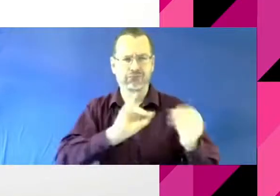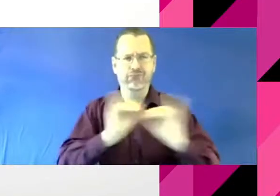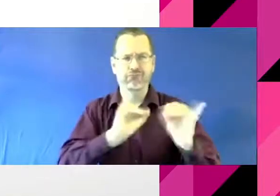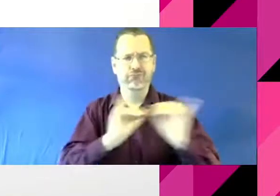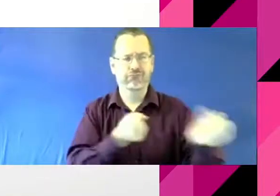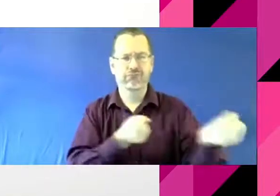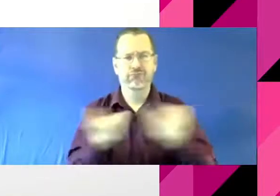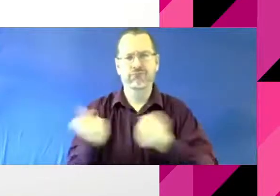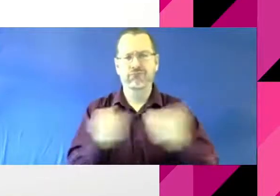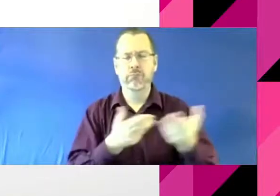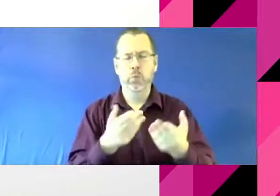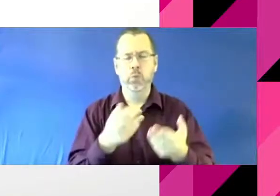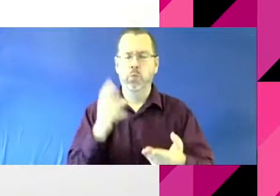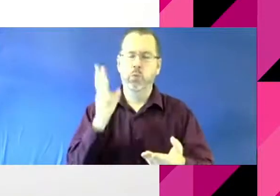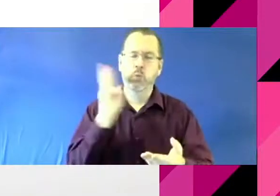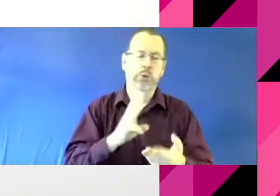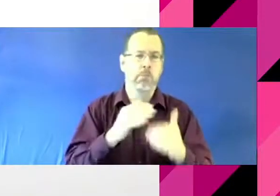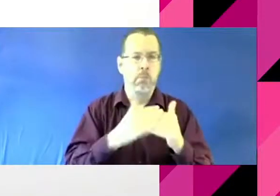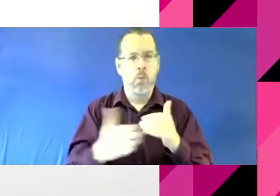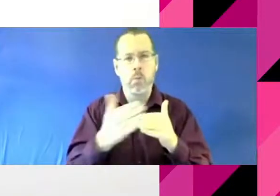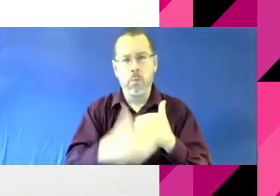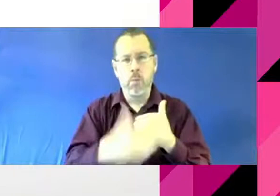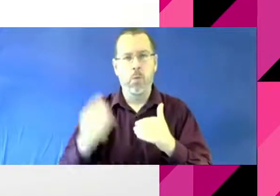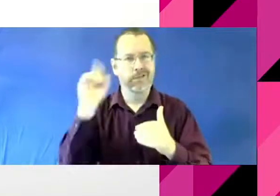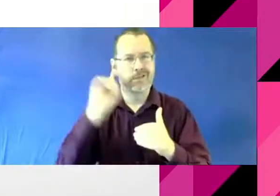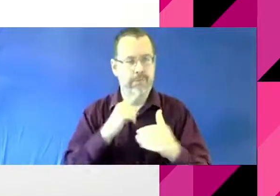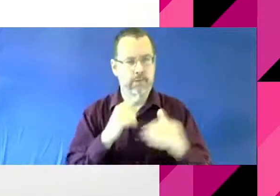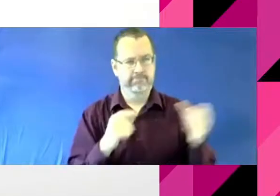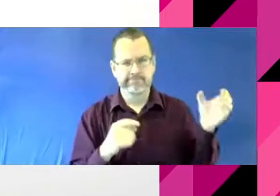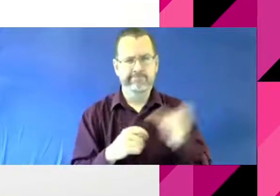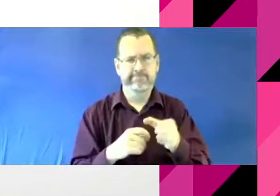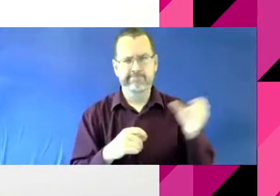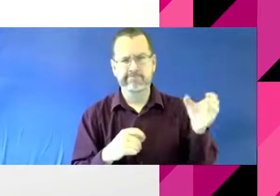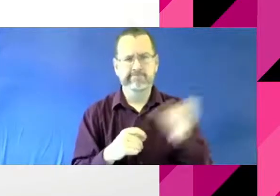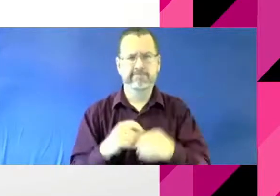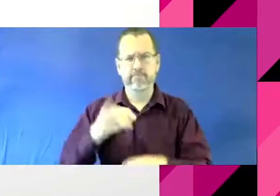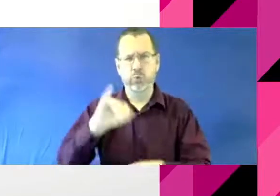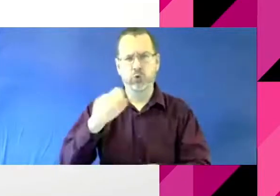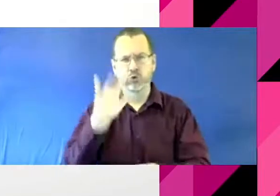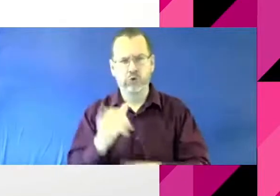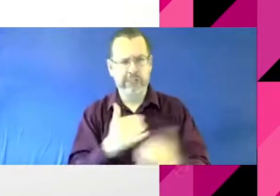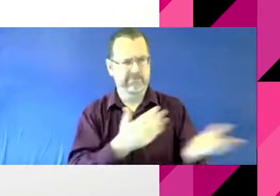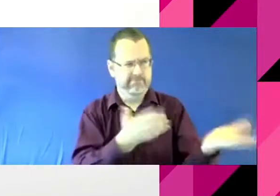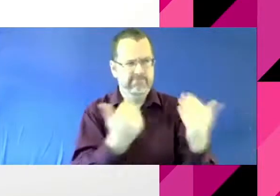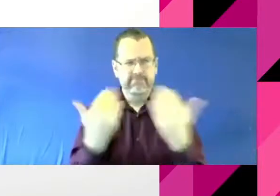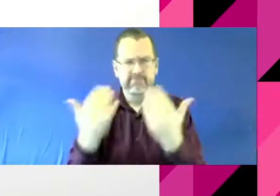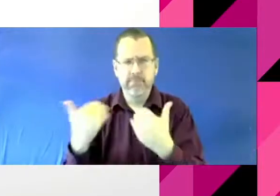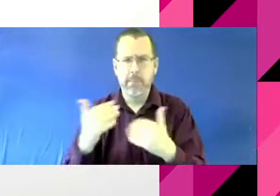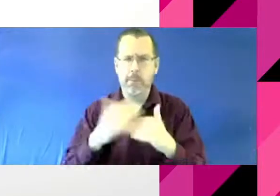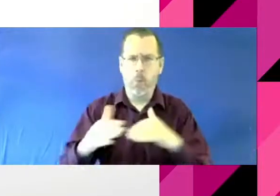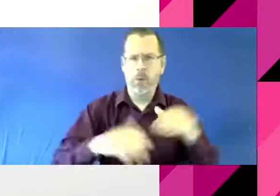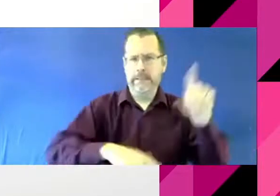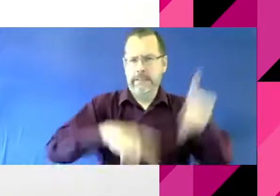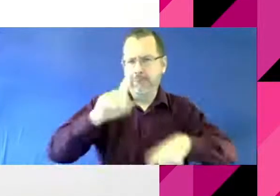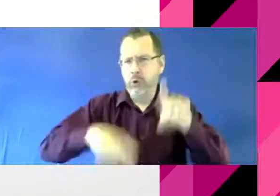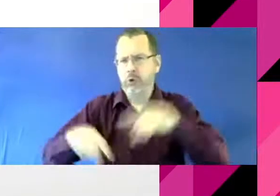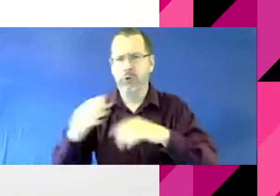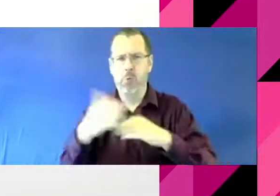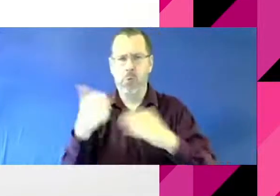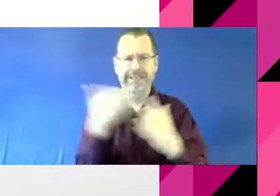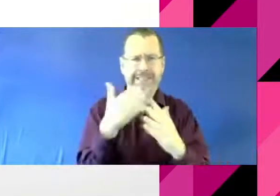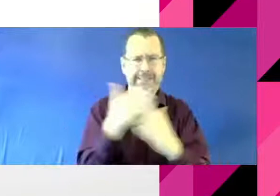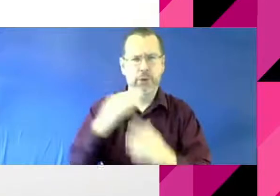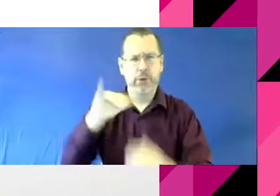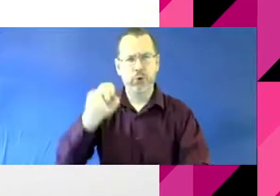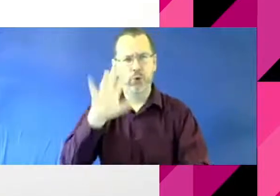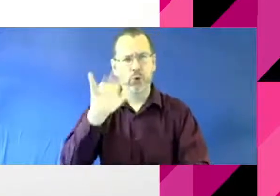see many more follow in her footsteps as we increase the diversity and accessibility for jury service in